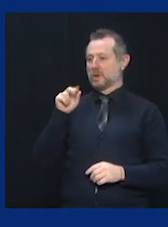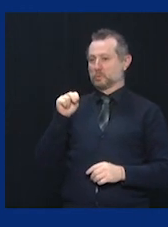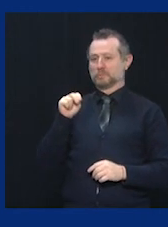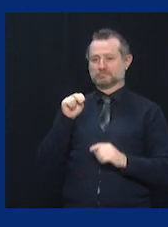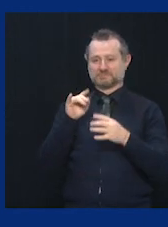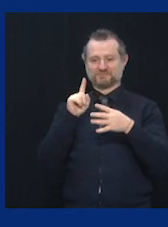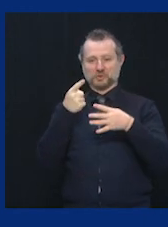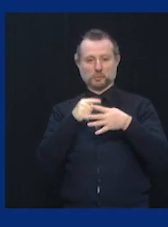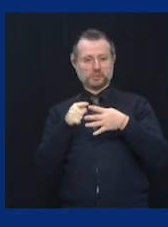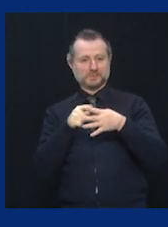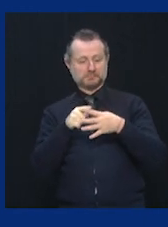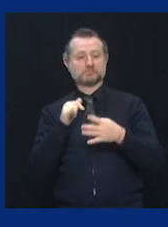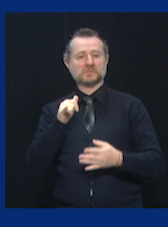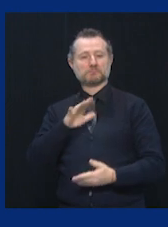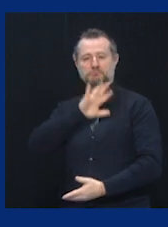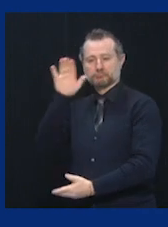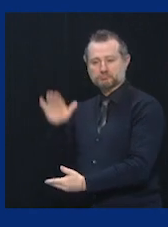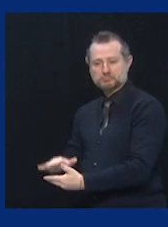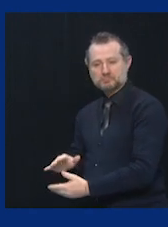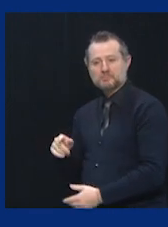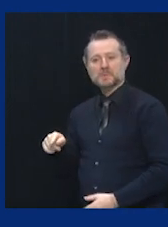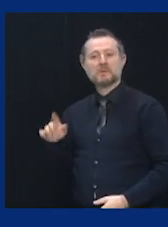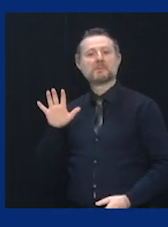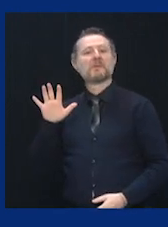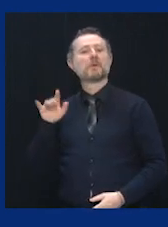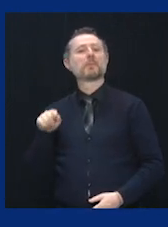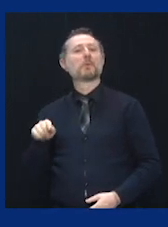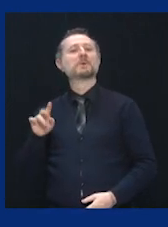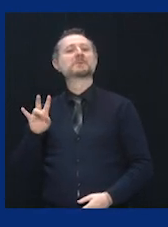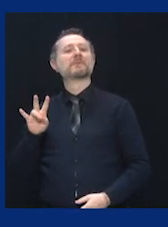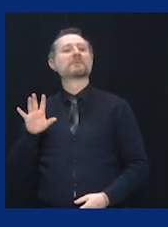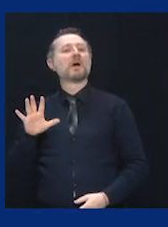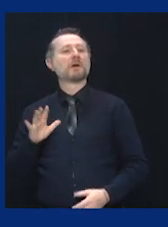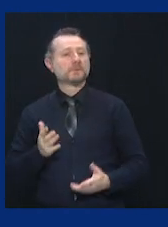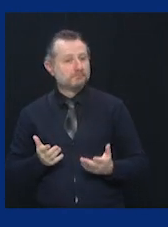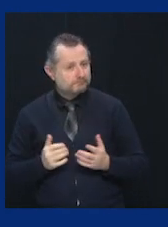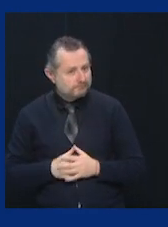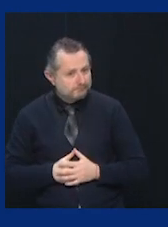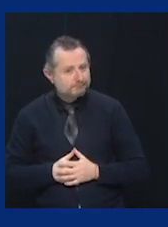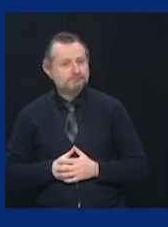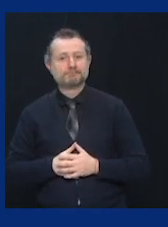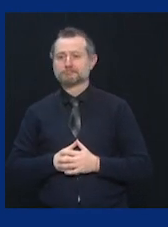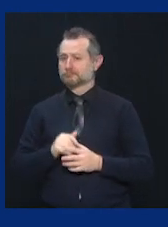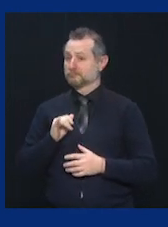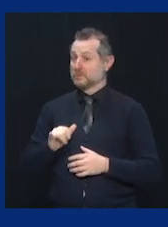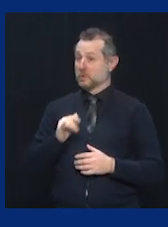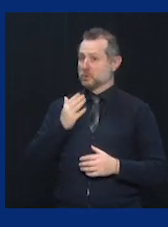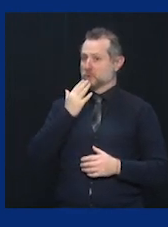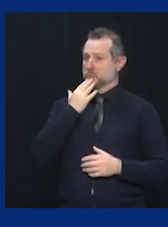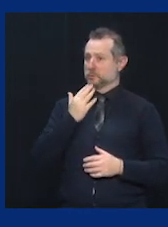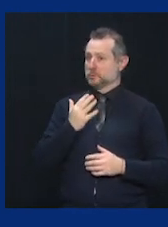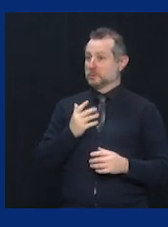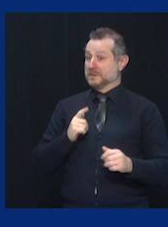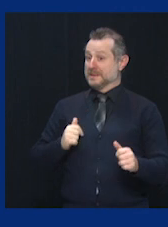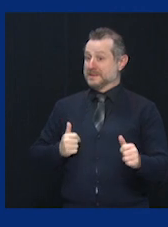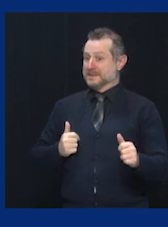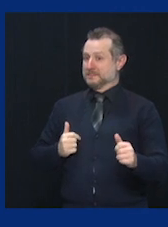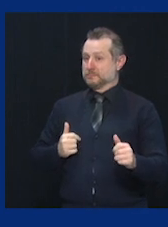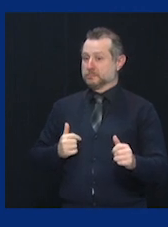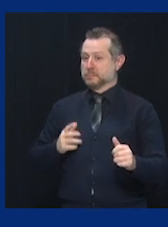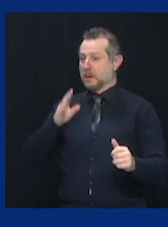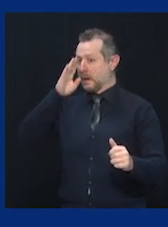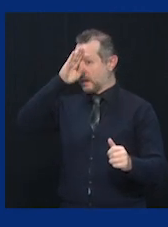about 5.85. That then tracks to the hospitalization rate, right? These are